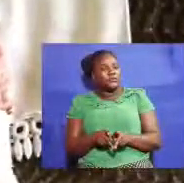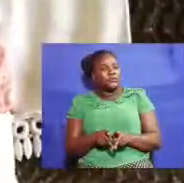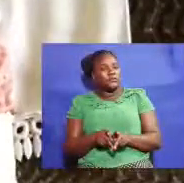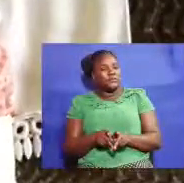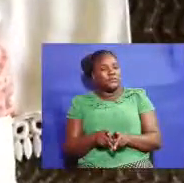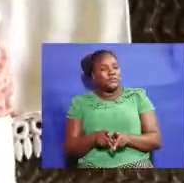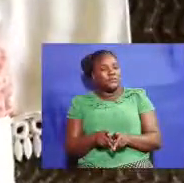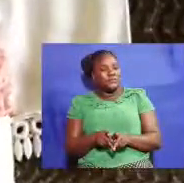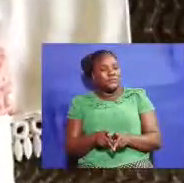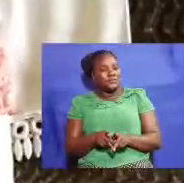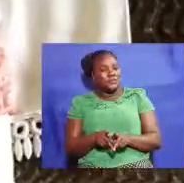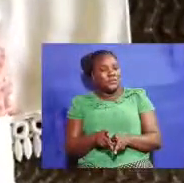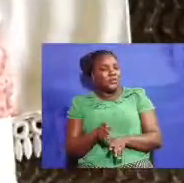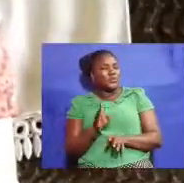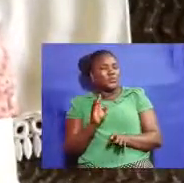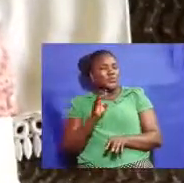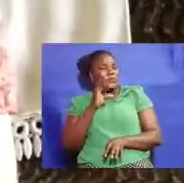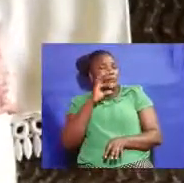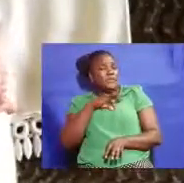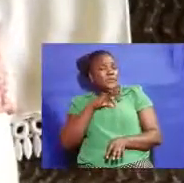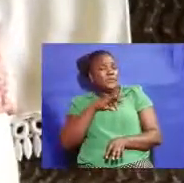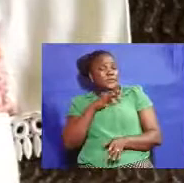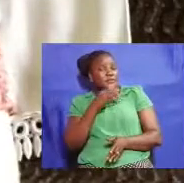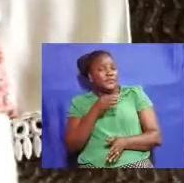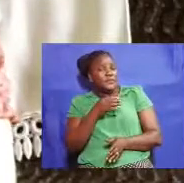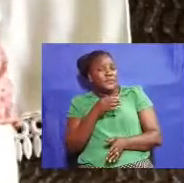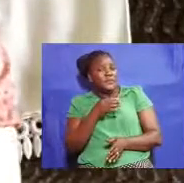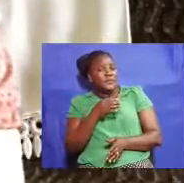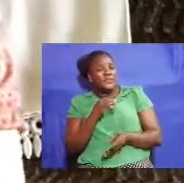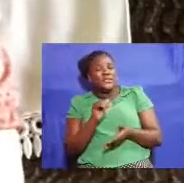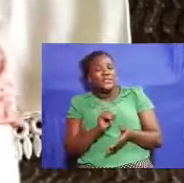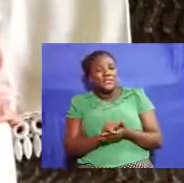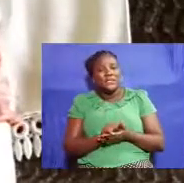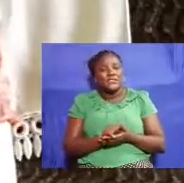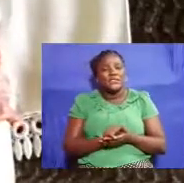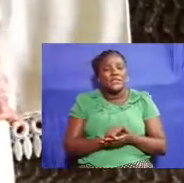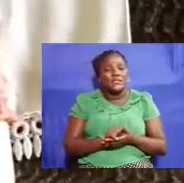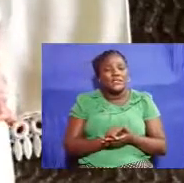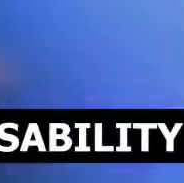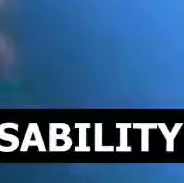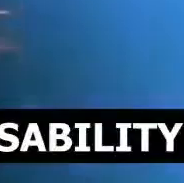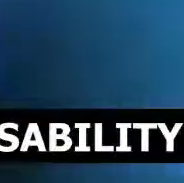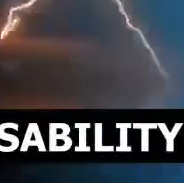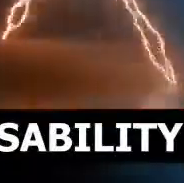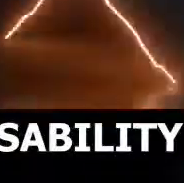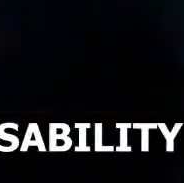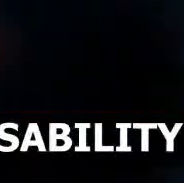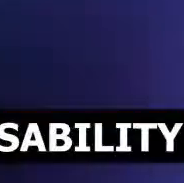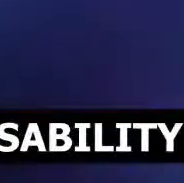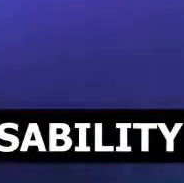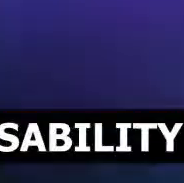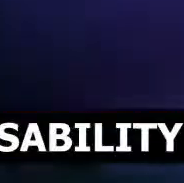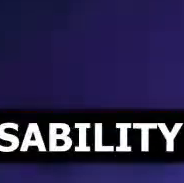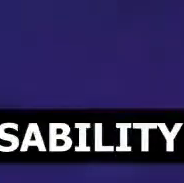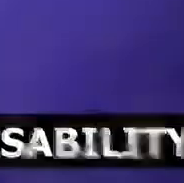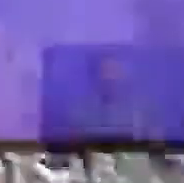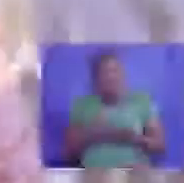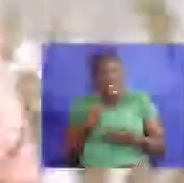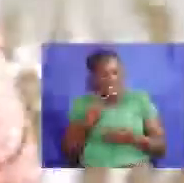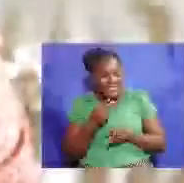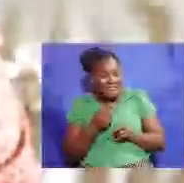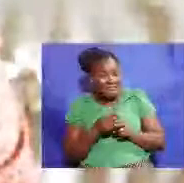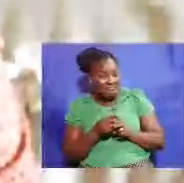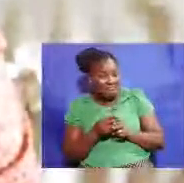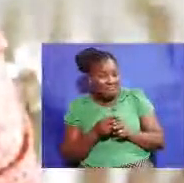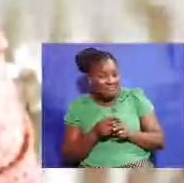it is having, I know that one day we'll reach there. Though you have